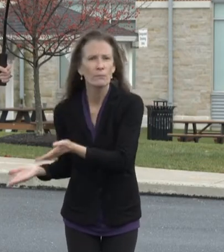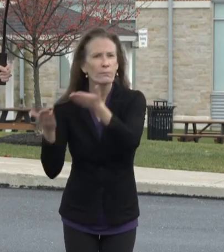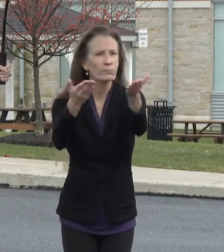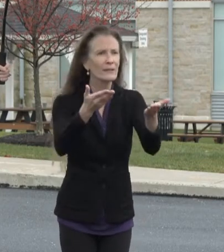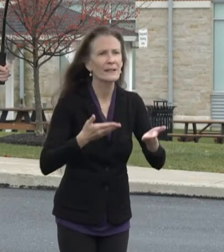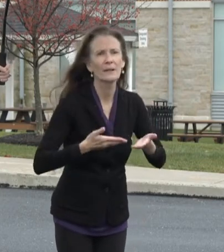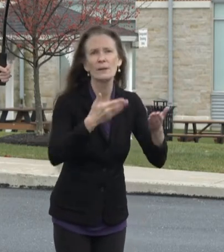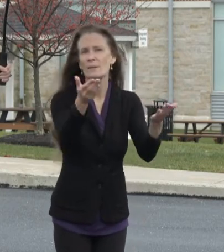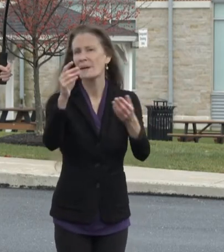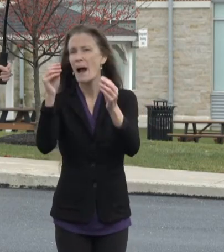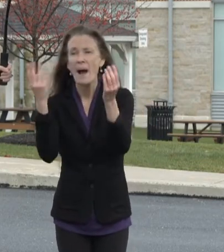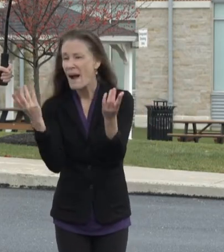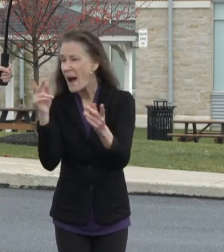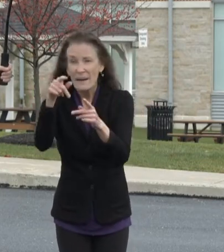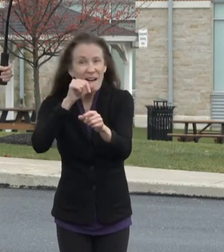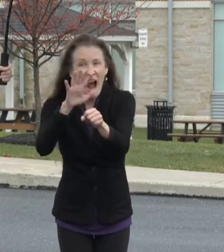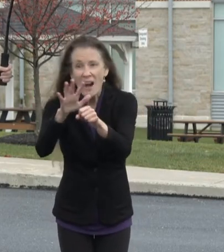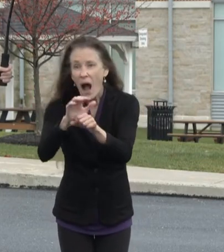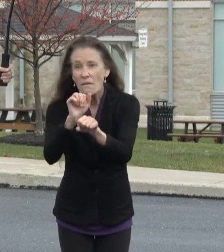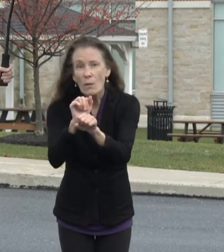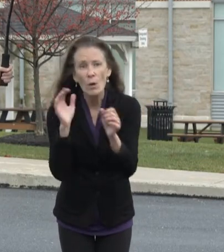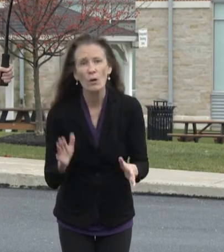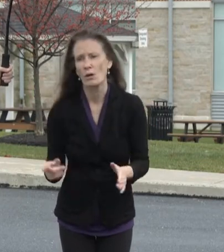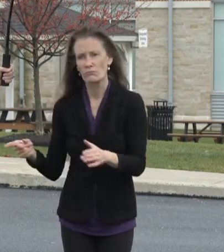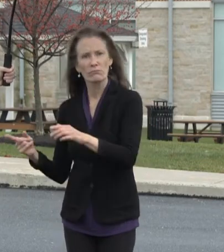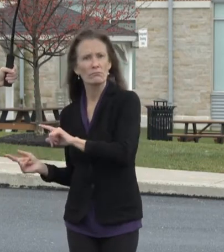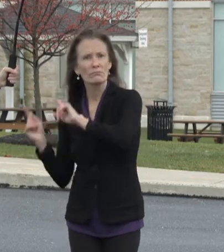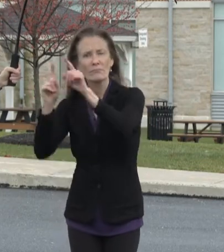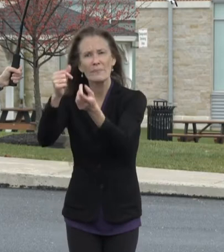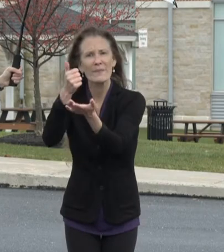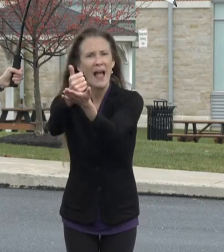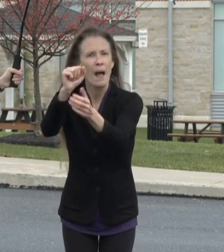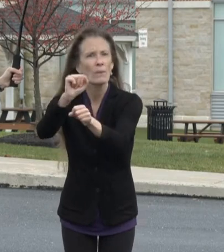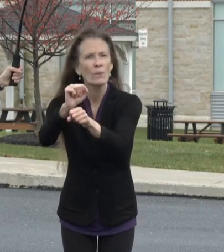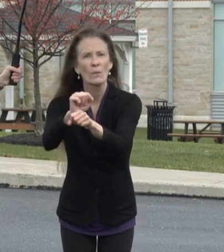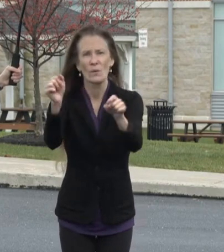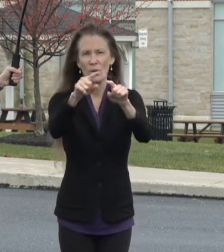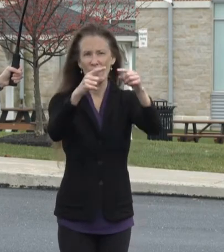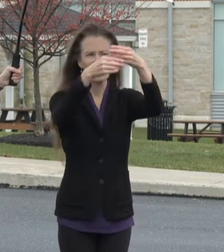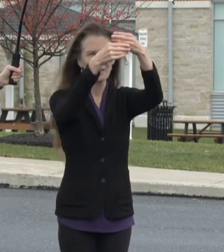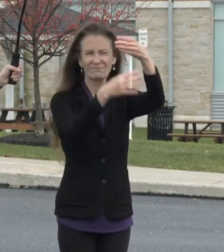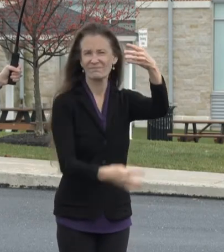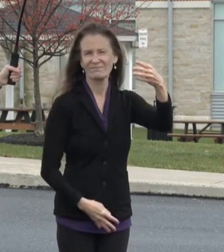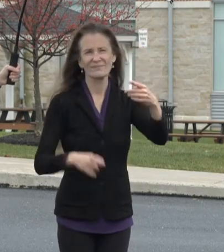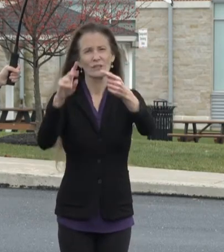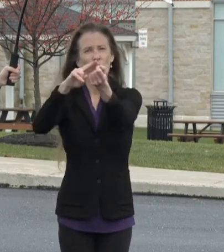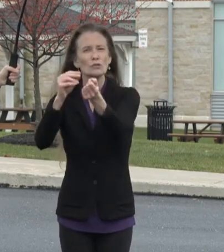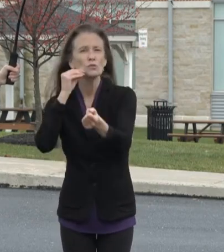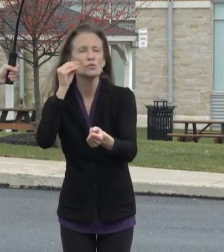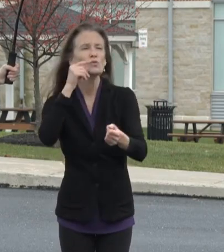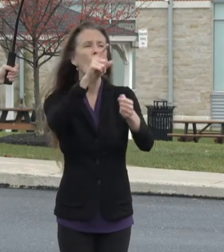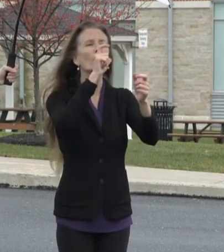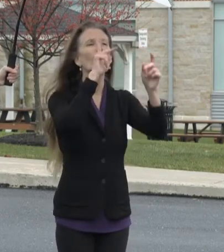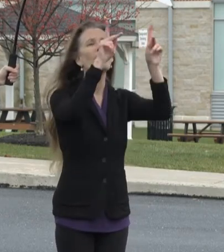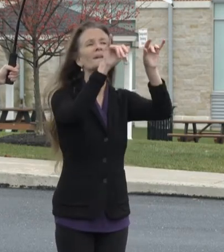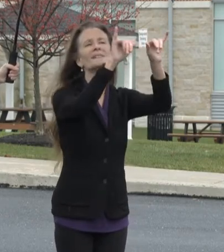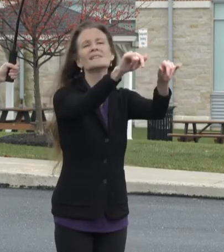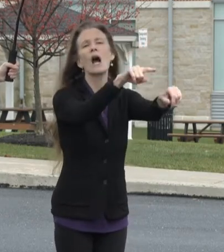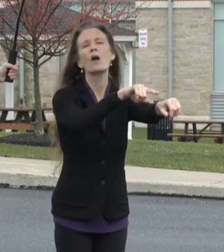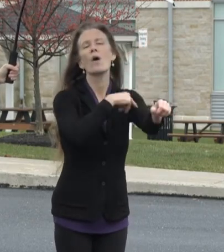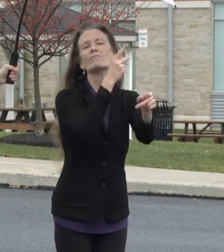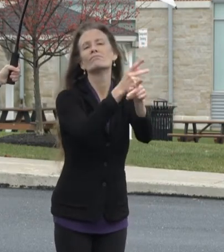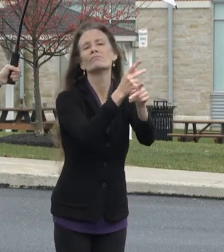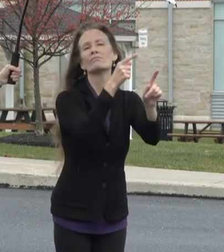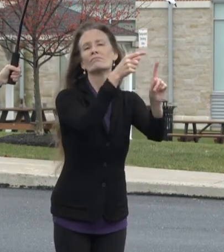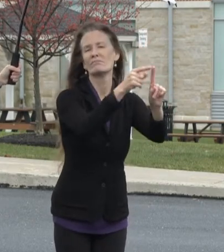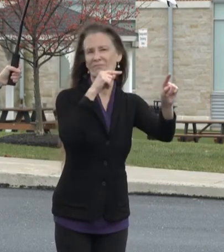the ongoing support they've been providing to the long-term care facilities since the inception of the pandemic. The support that has been provided